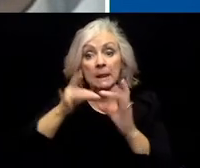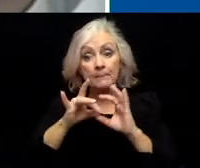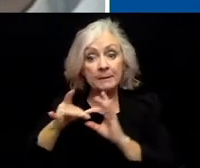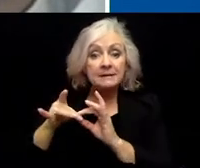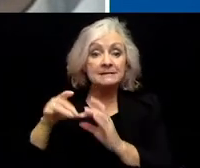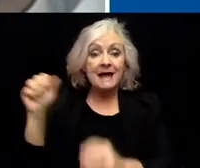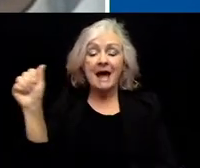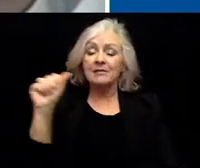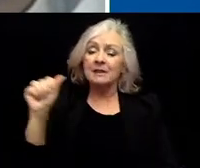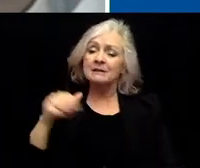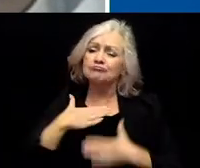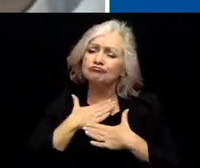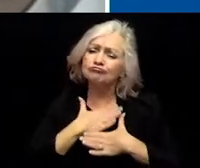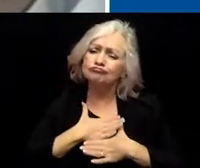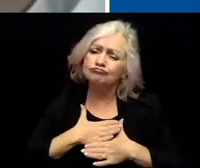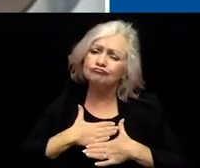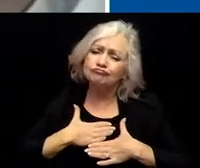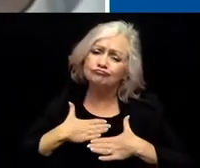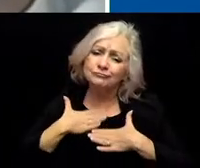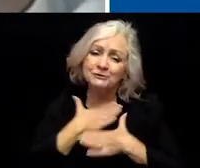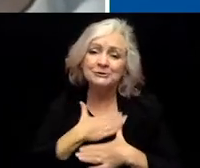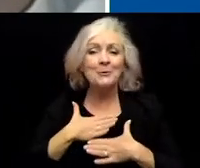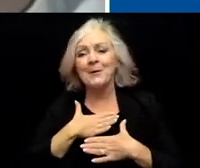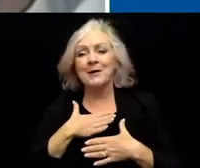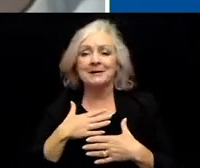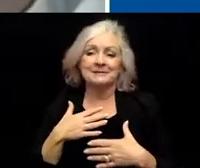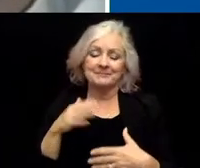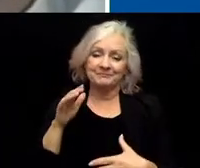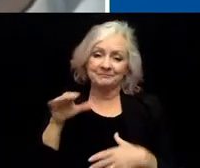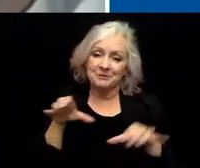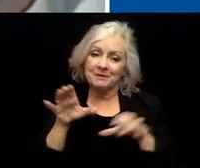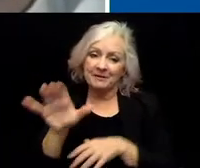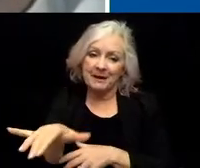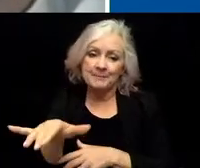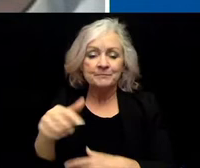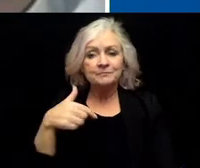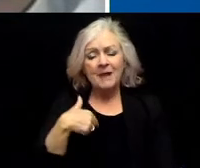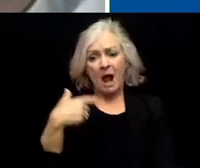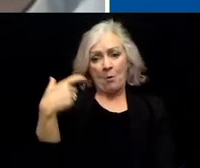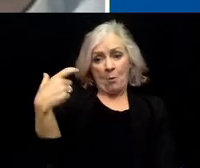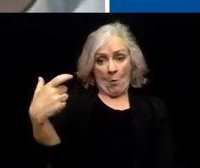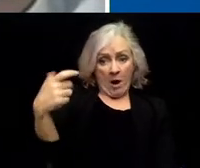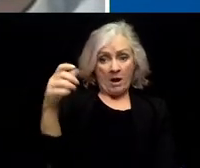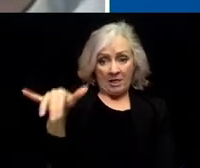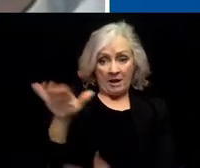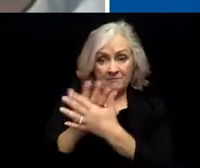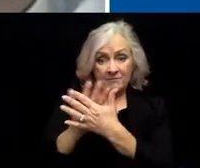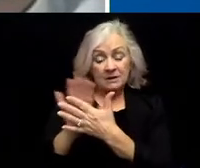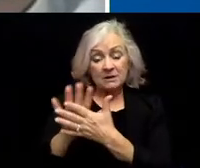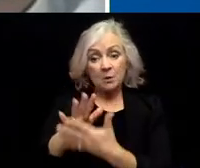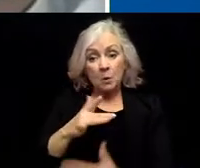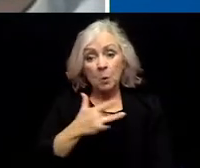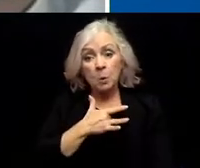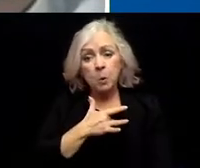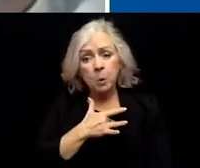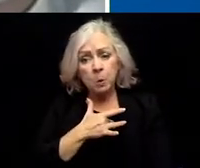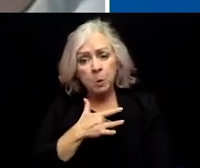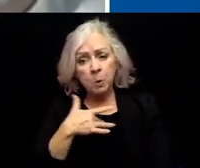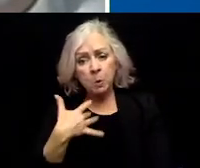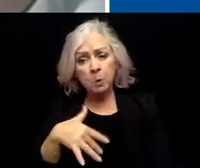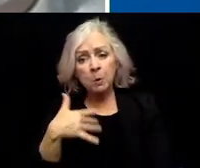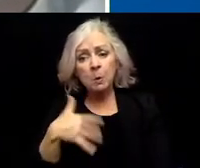unbelievable joy in his life to be able to do that. And as I was watching that video, Tim, I'll tell you, it hit really close to home. So Jaden